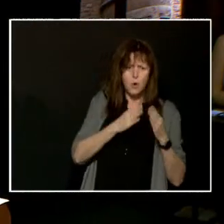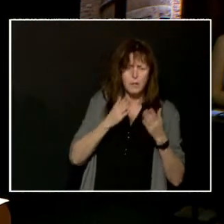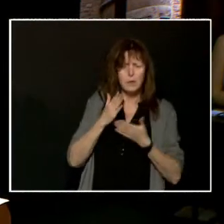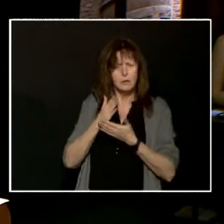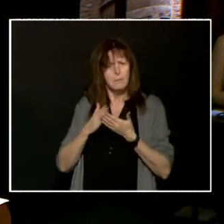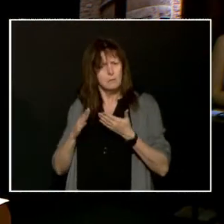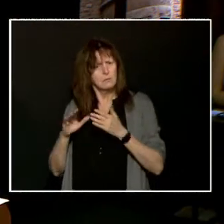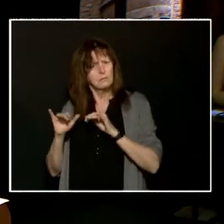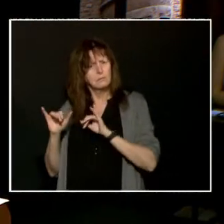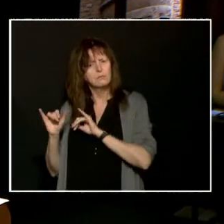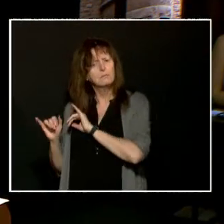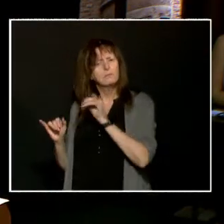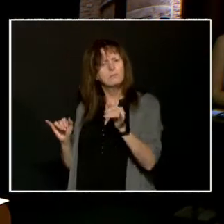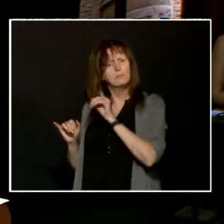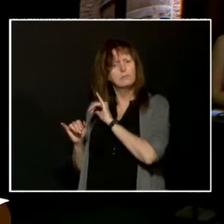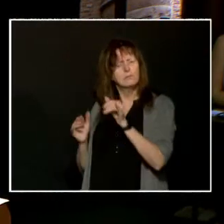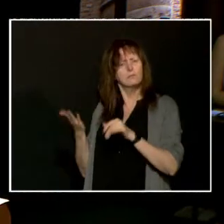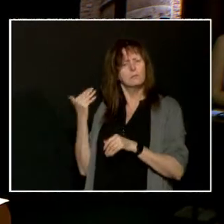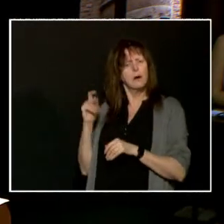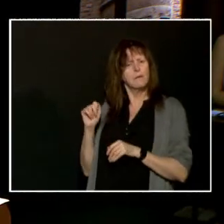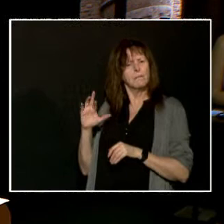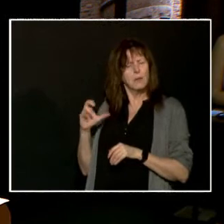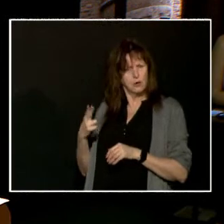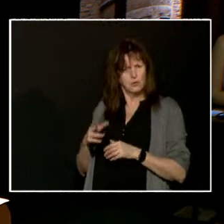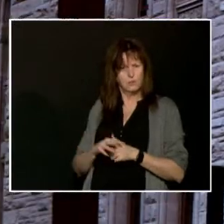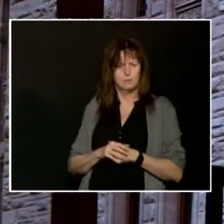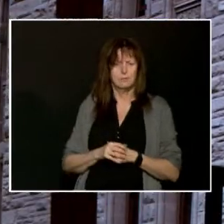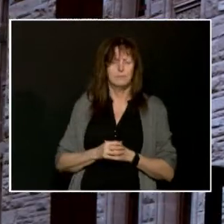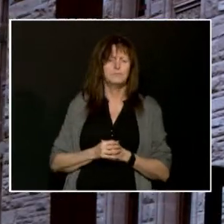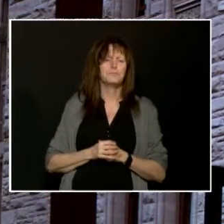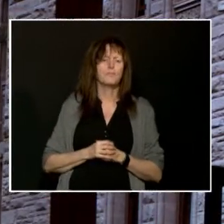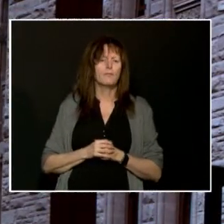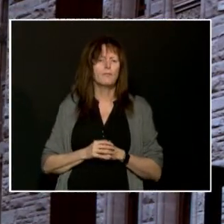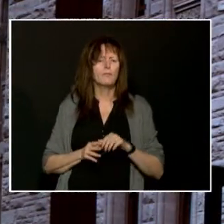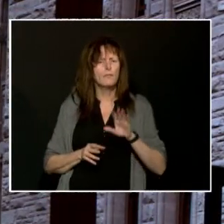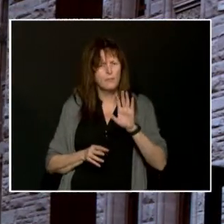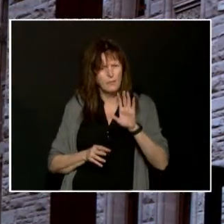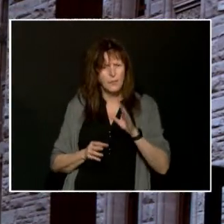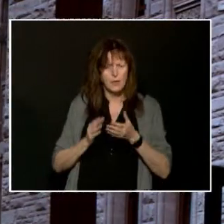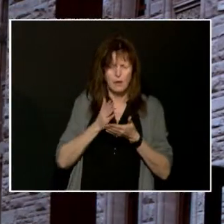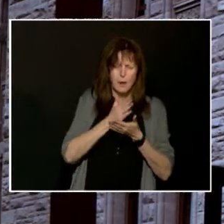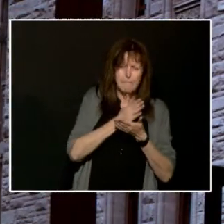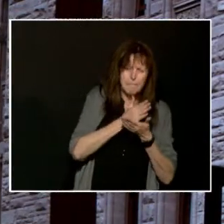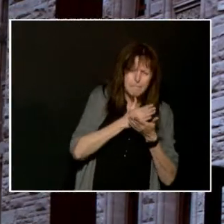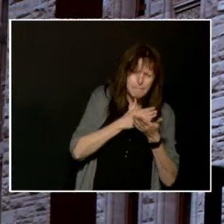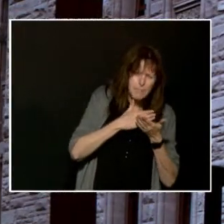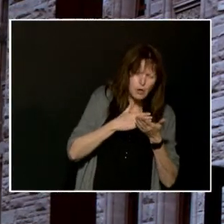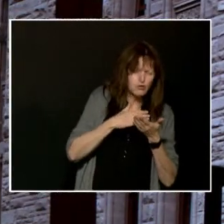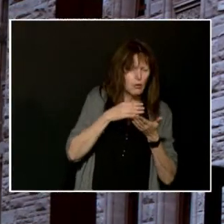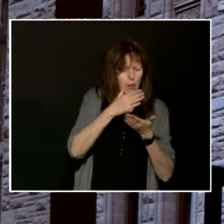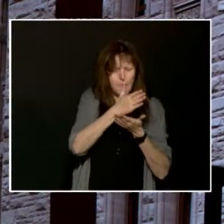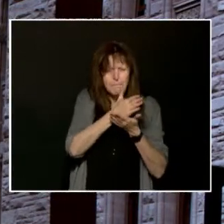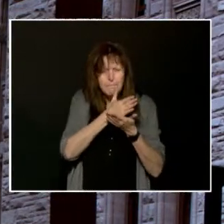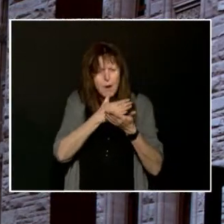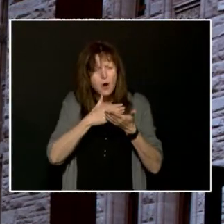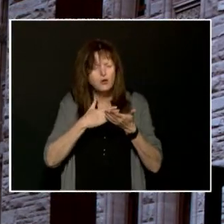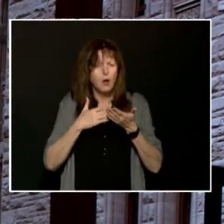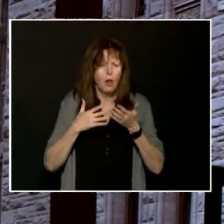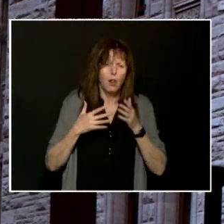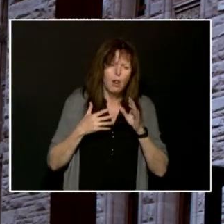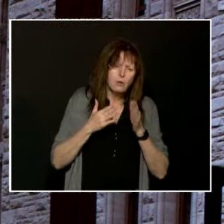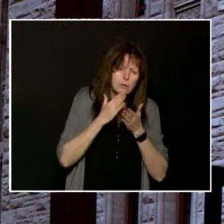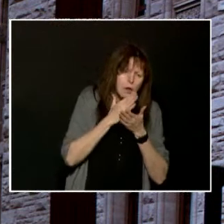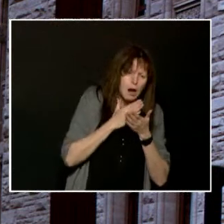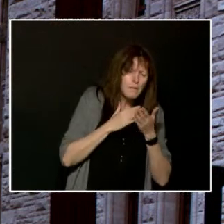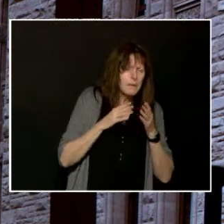Yeah, and I think when we talk about partial all the way along with our public health measures, we have had partial in mind, even with